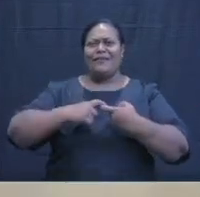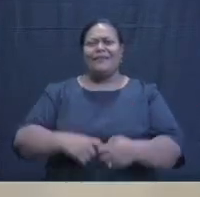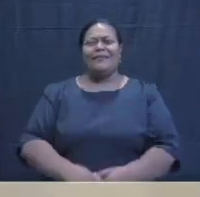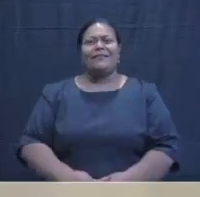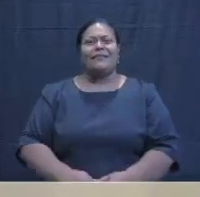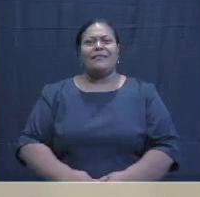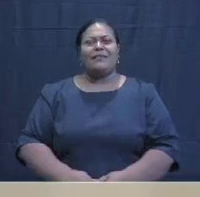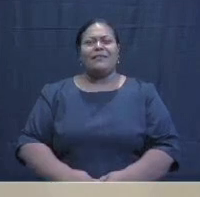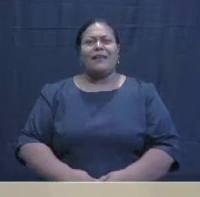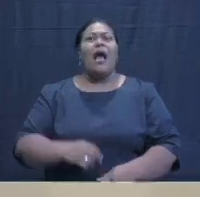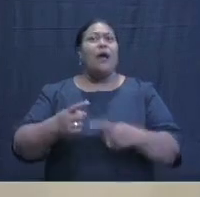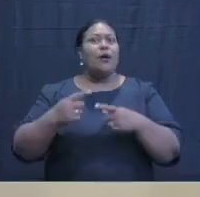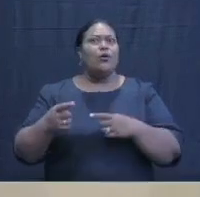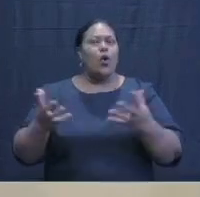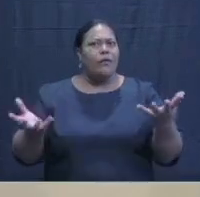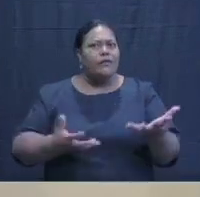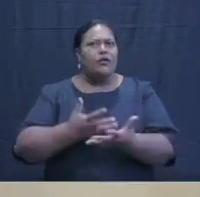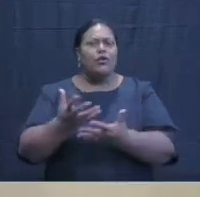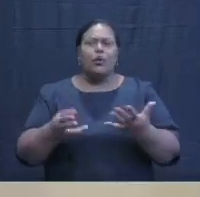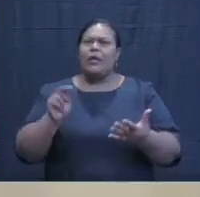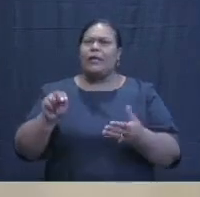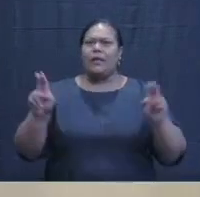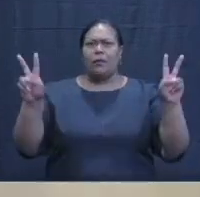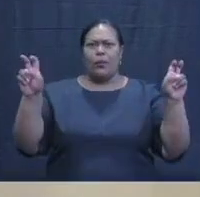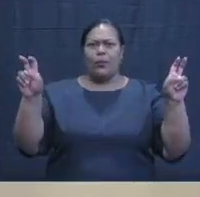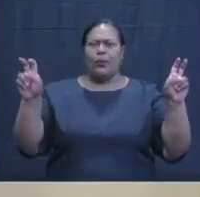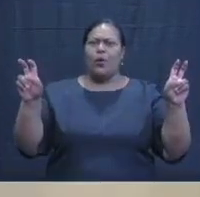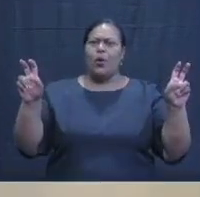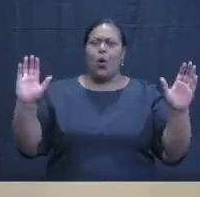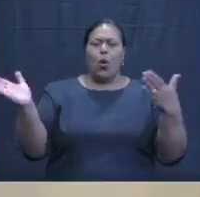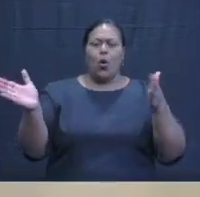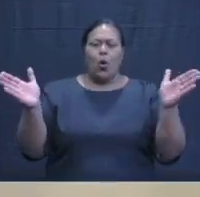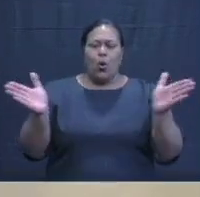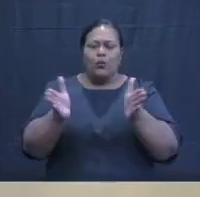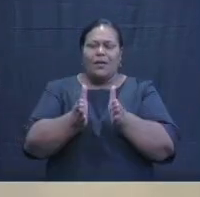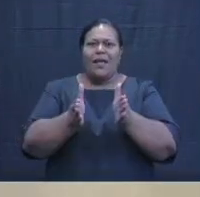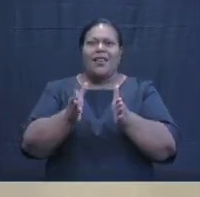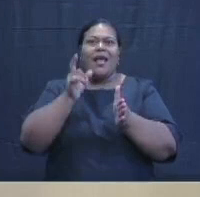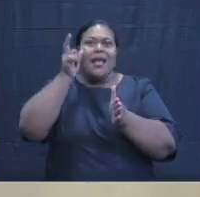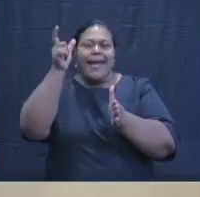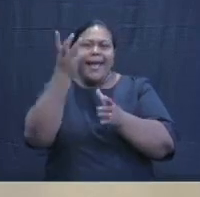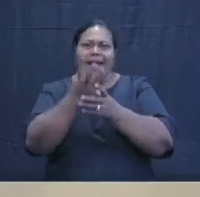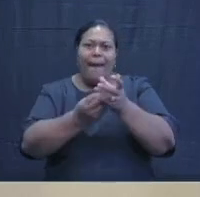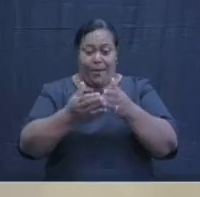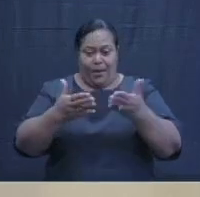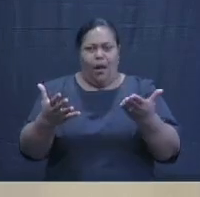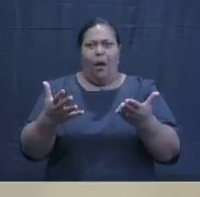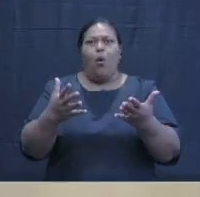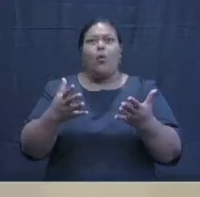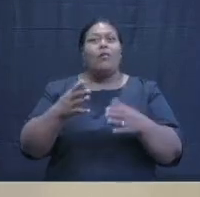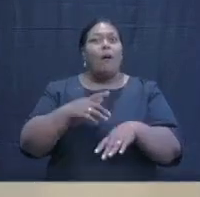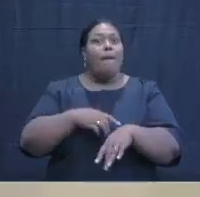the conversation about closing the care gap in a time where we live in an inspiring